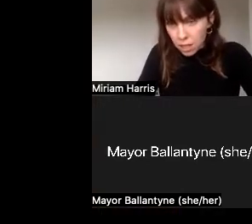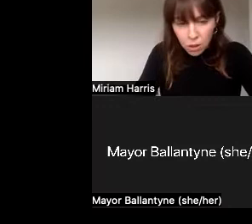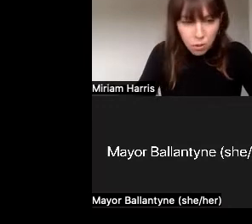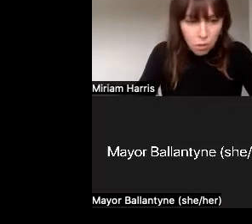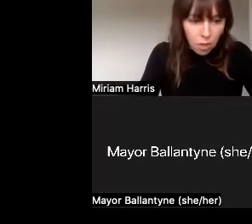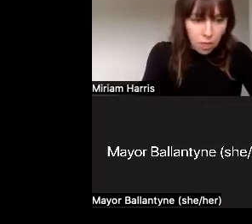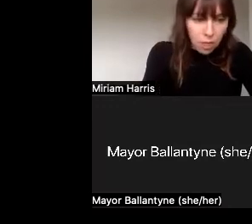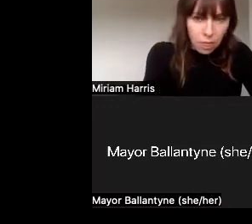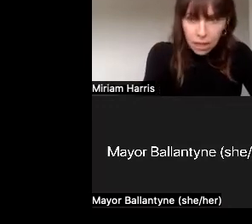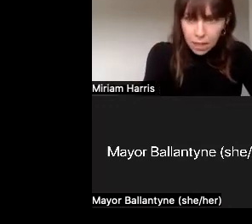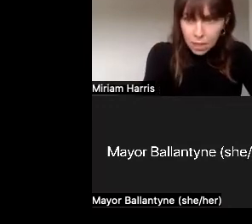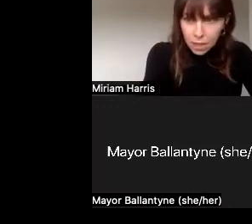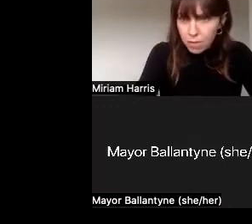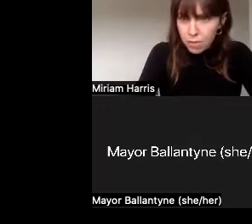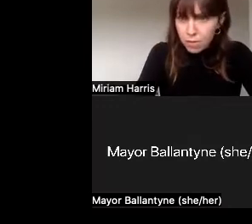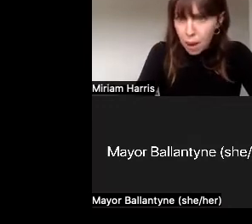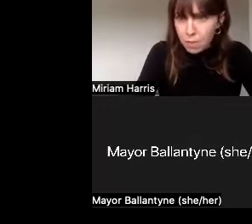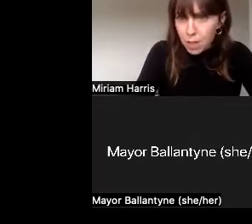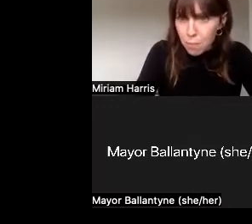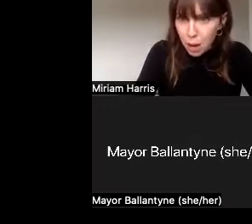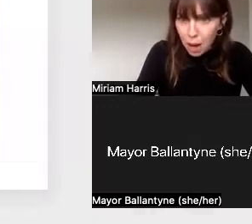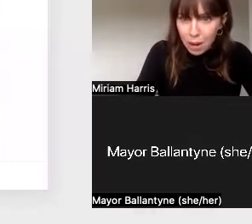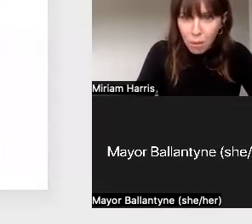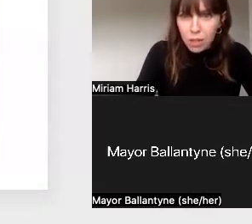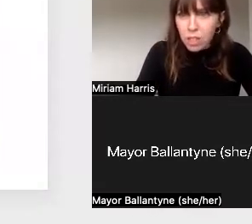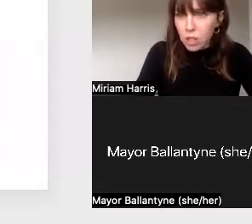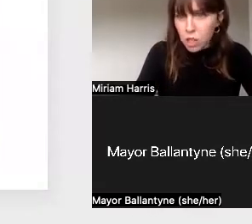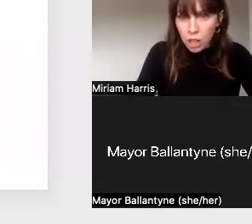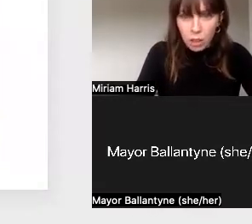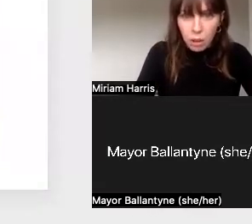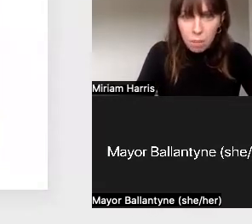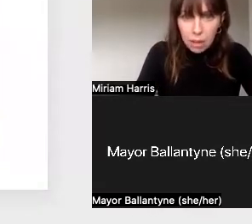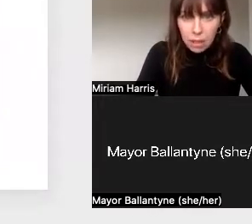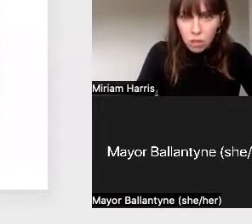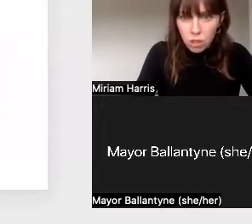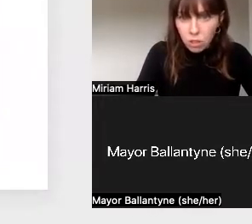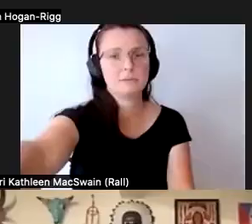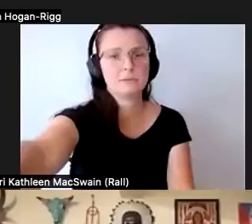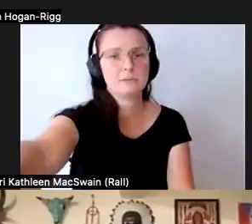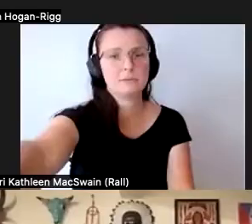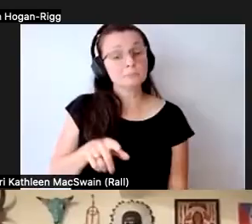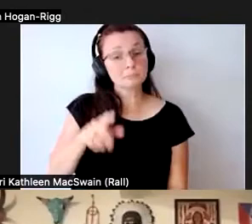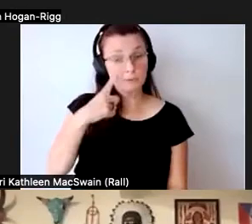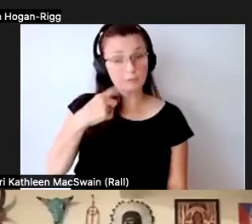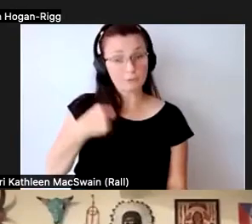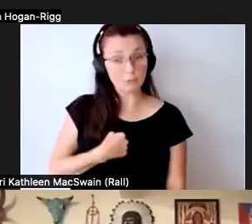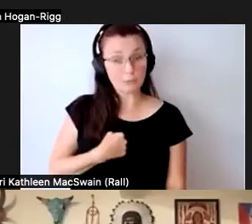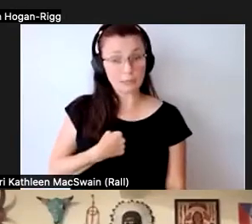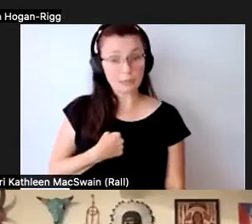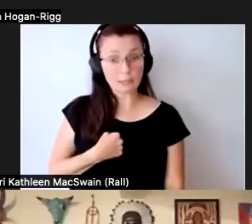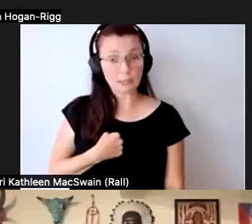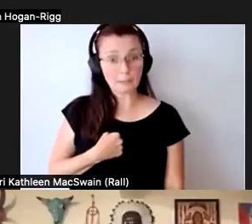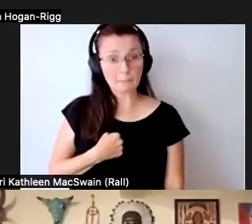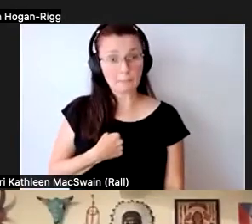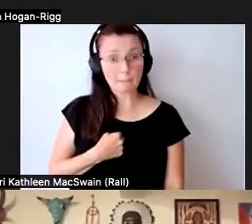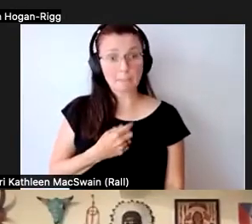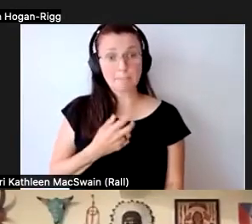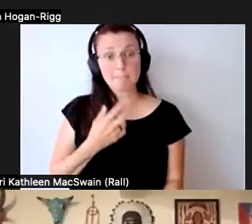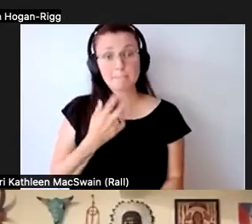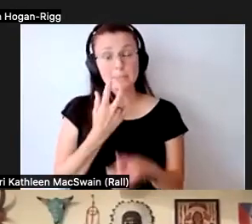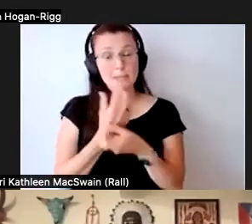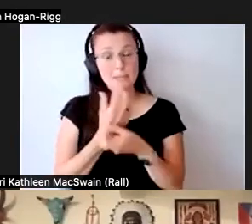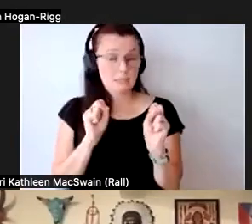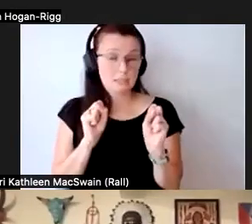And so that sort of wraps up what I wanted to share about safe consumption